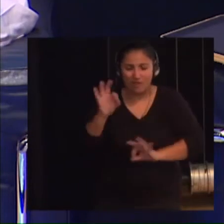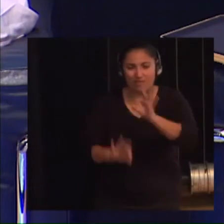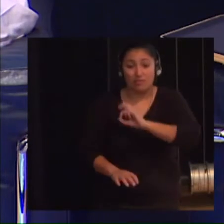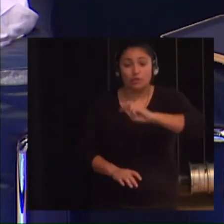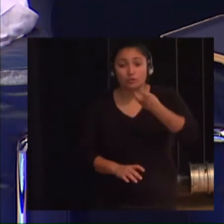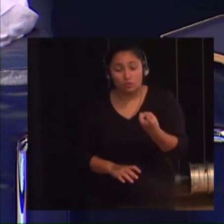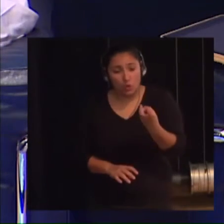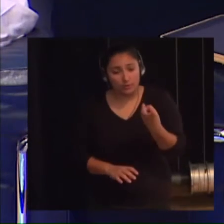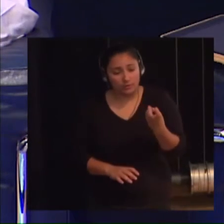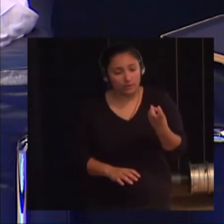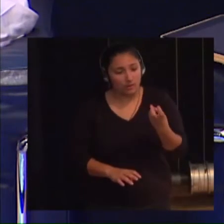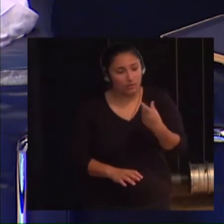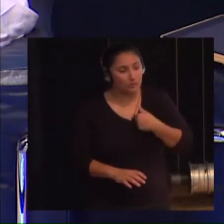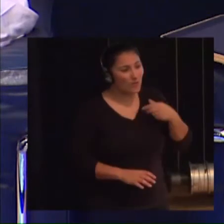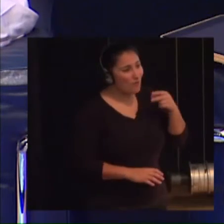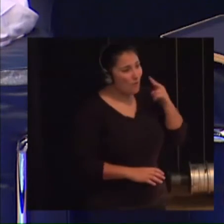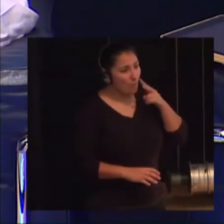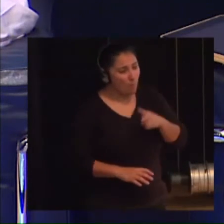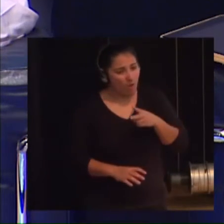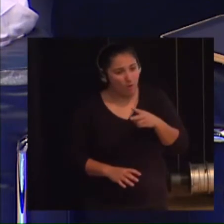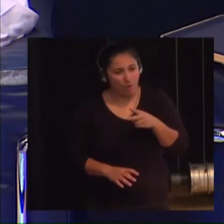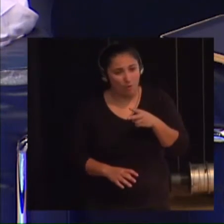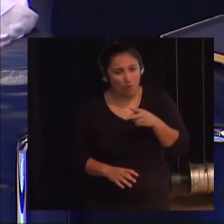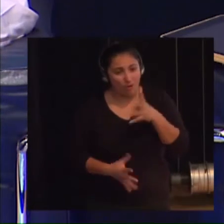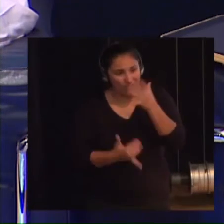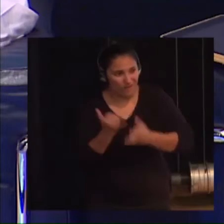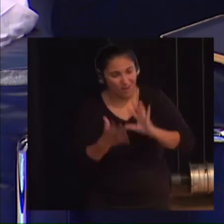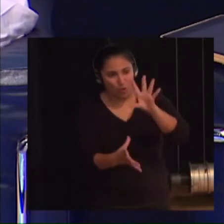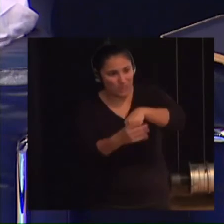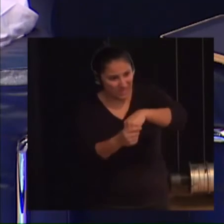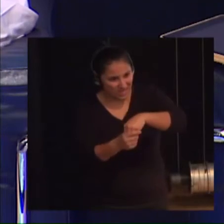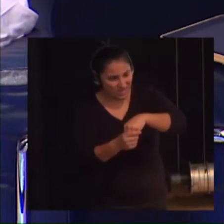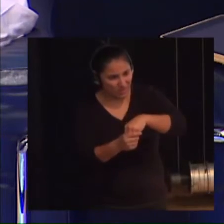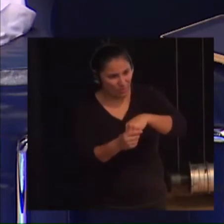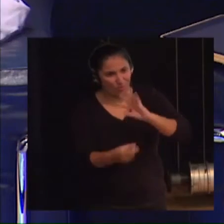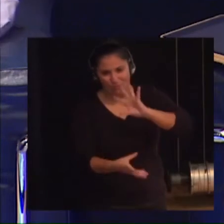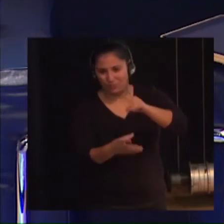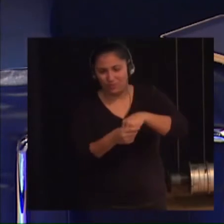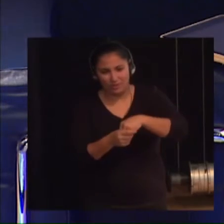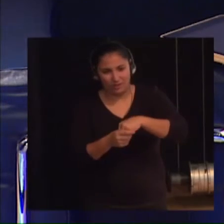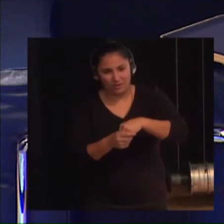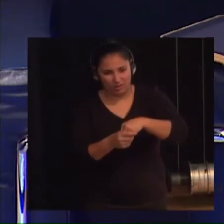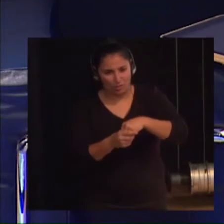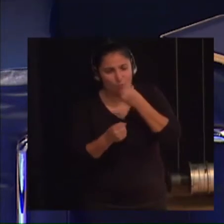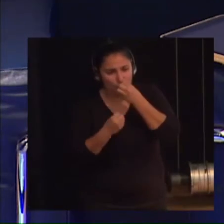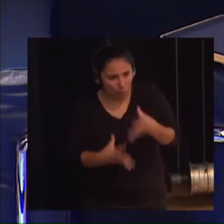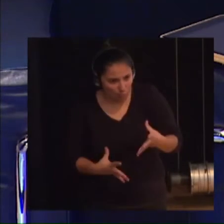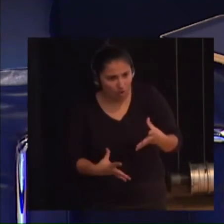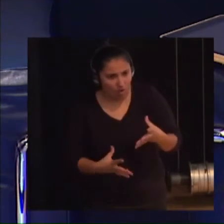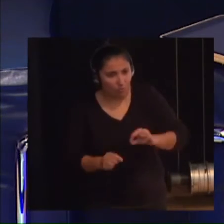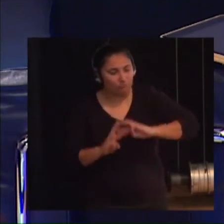level of the content. Navigate socially very well. The audience numbers are